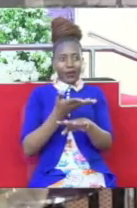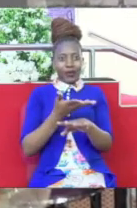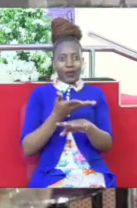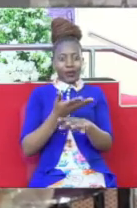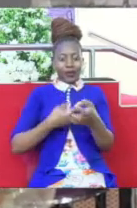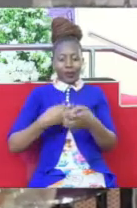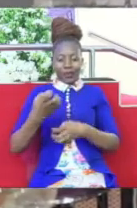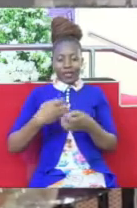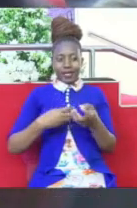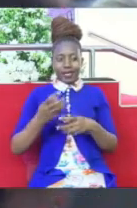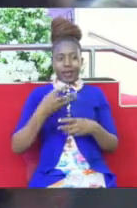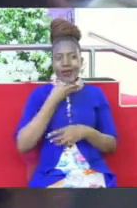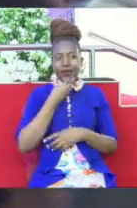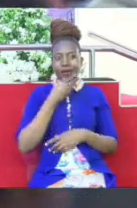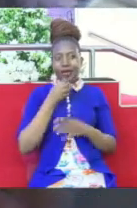What?